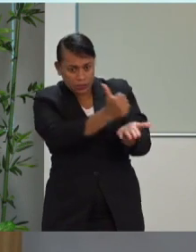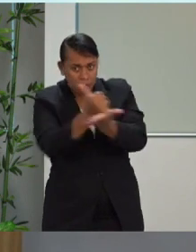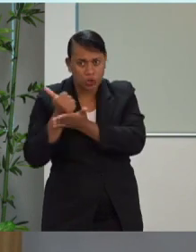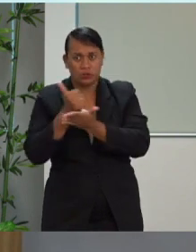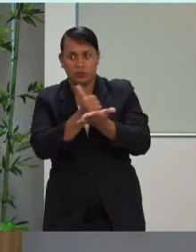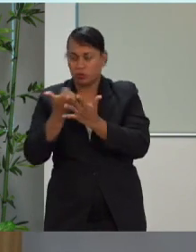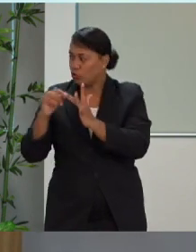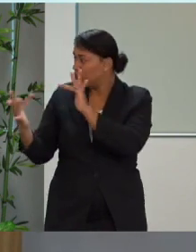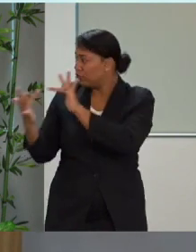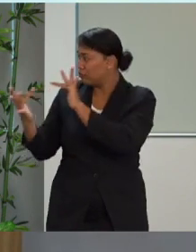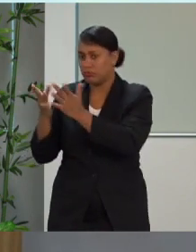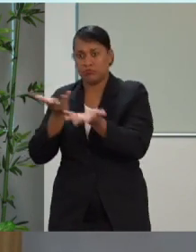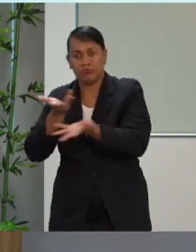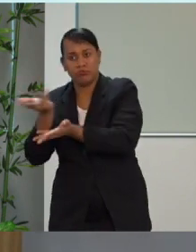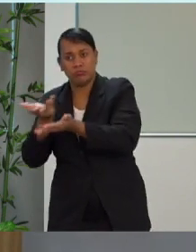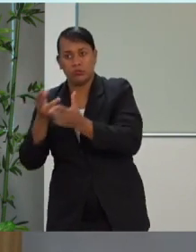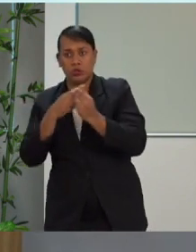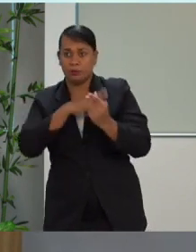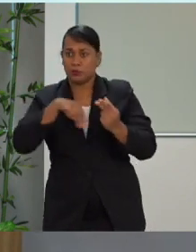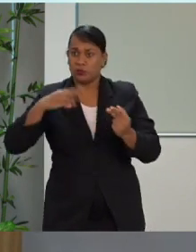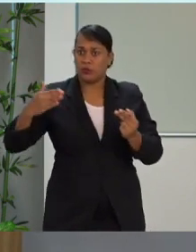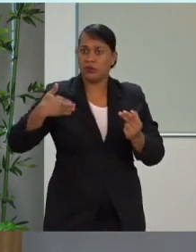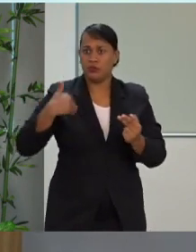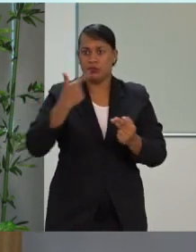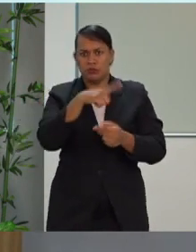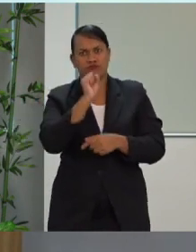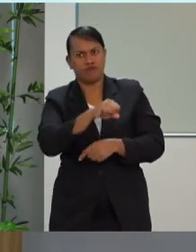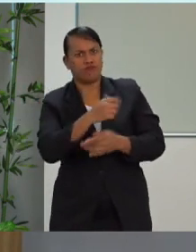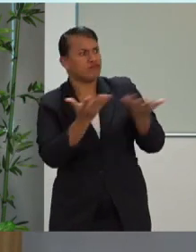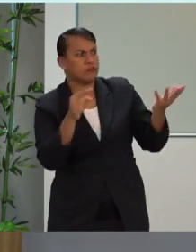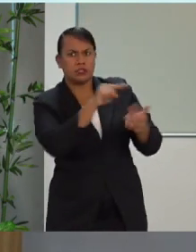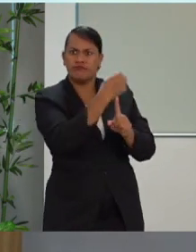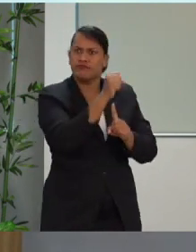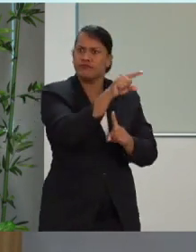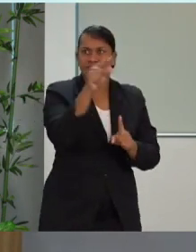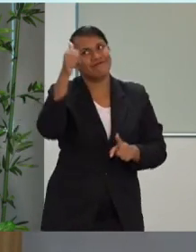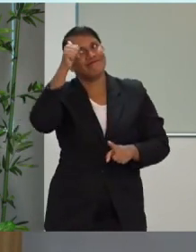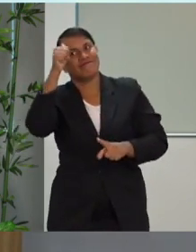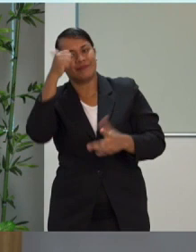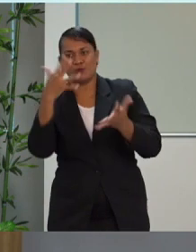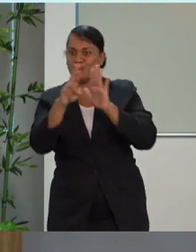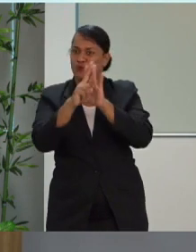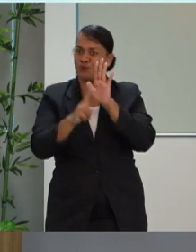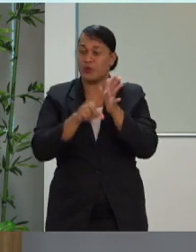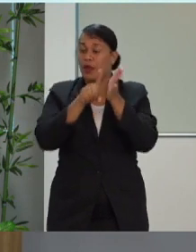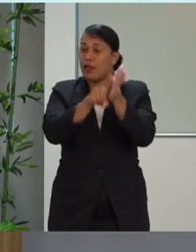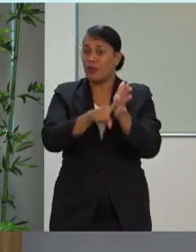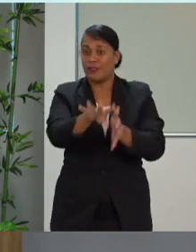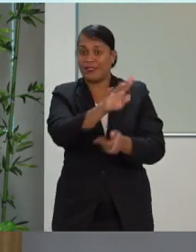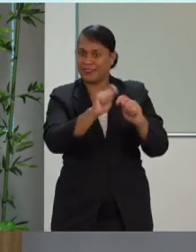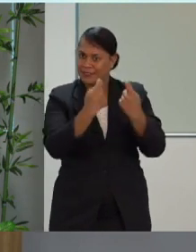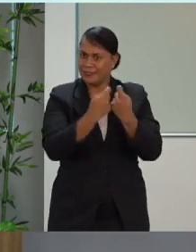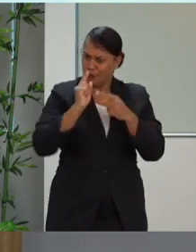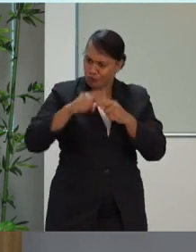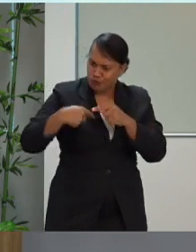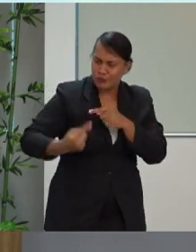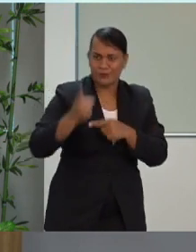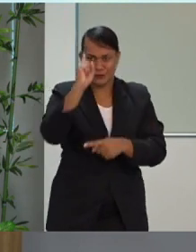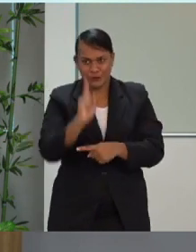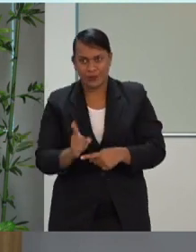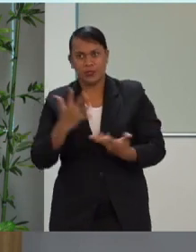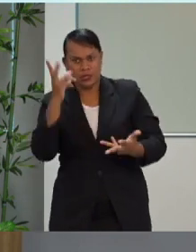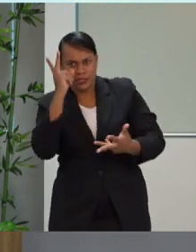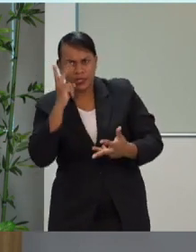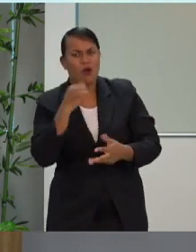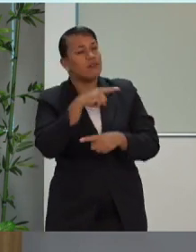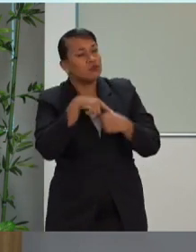contact tracing team, and the Lautoka team will continue again today, and we are again appealing to the